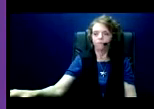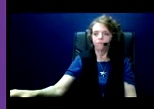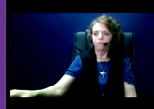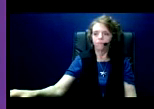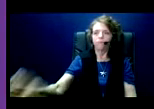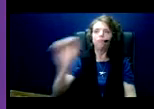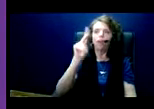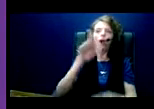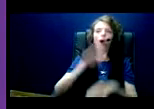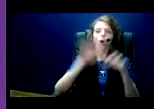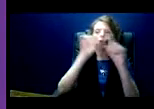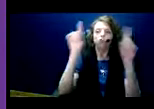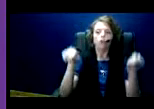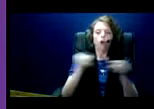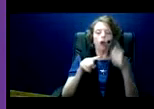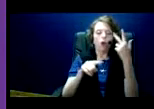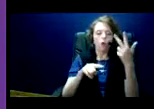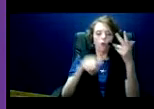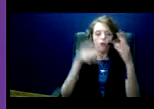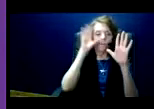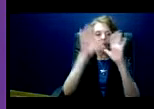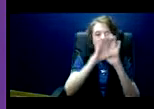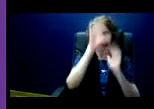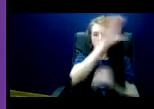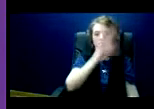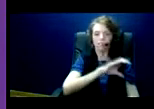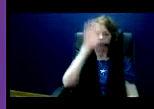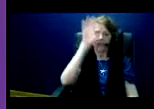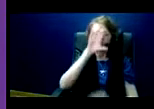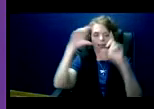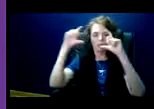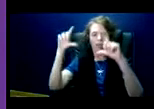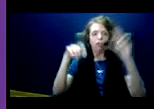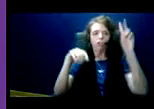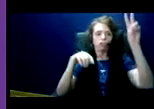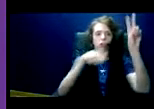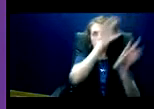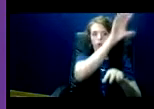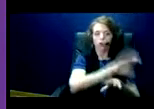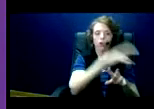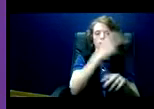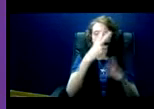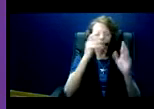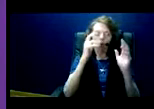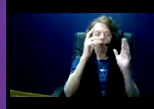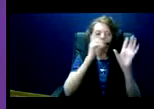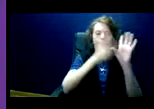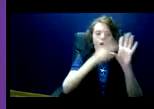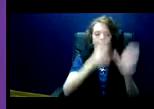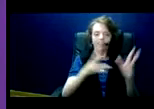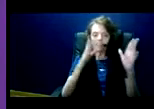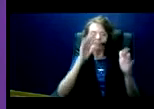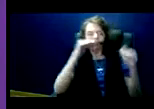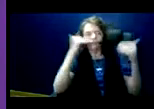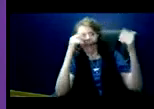So on screen are 3 images of Collab. On the left, there's 2. The top left is 2 participants smiling at each other and